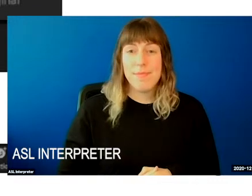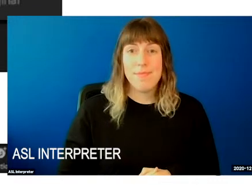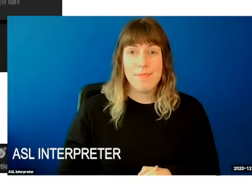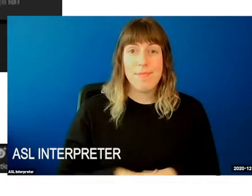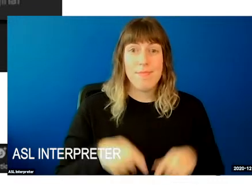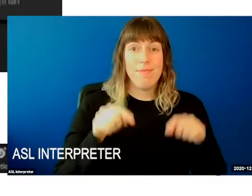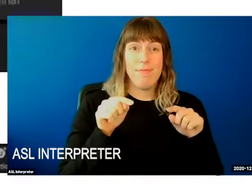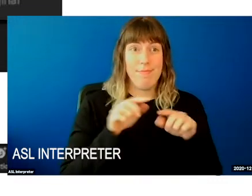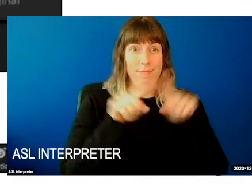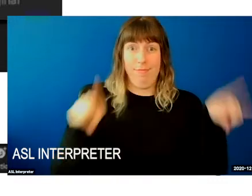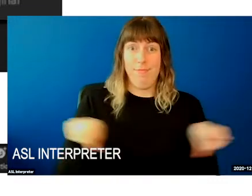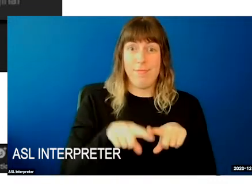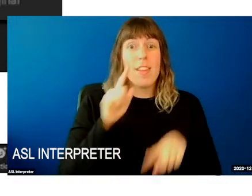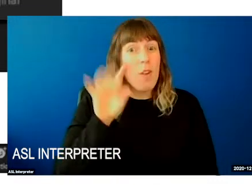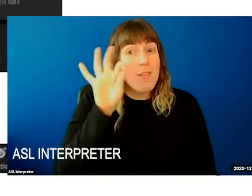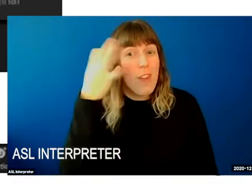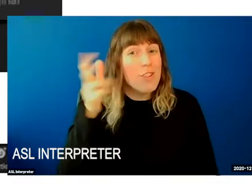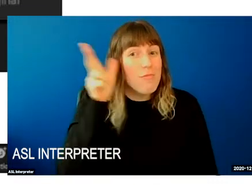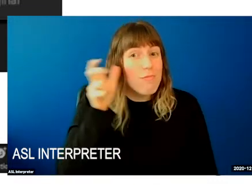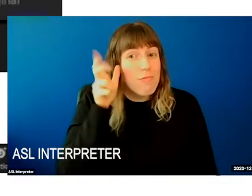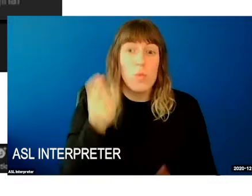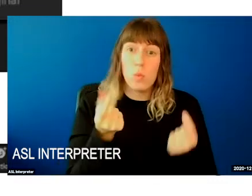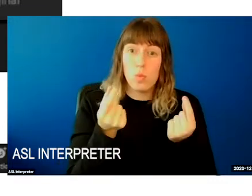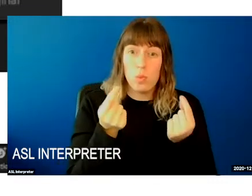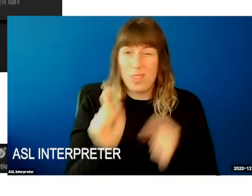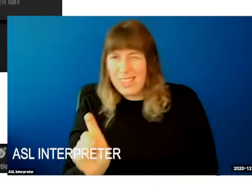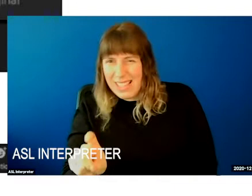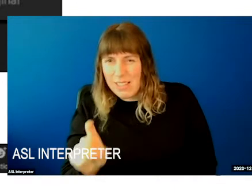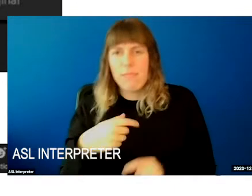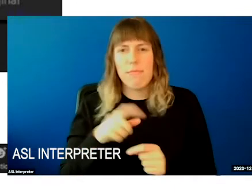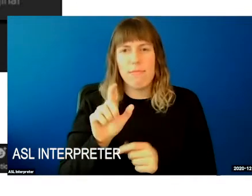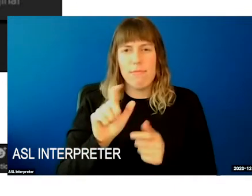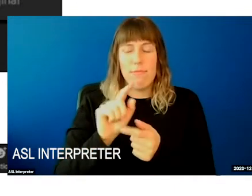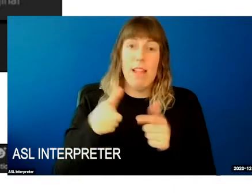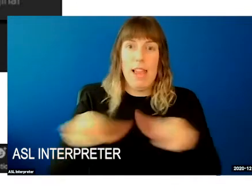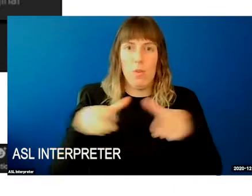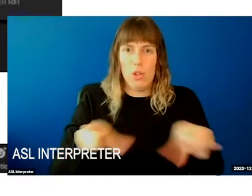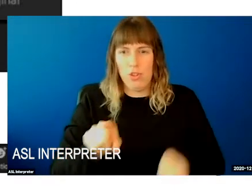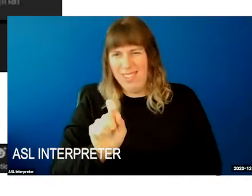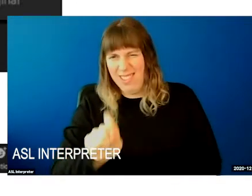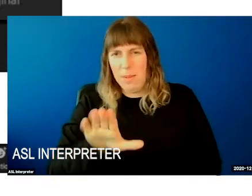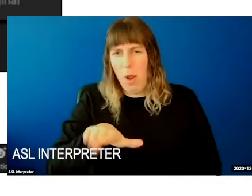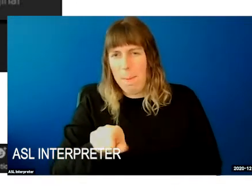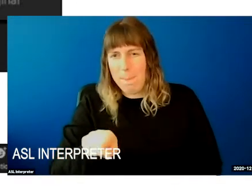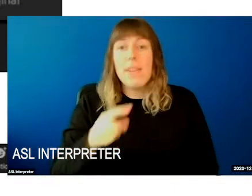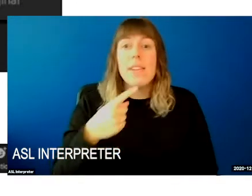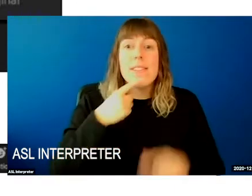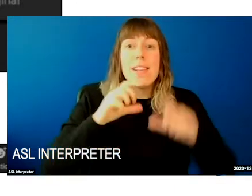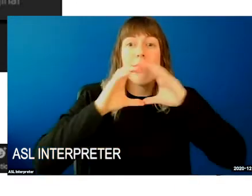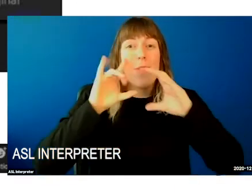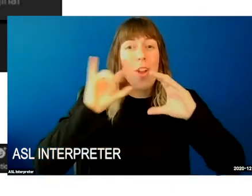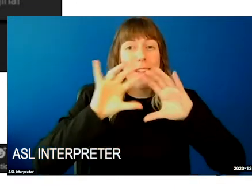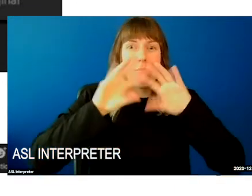To hear the webinar in French, we ask that you choose the language from the bottom of your